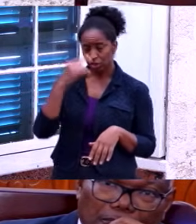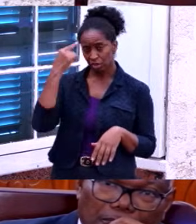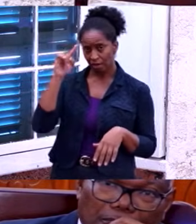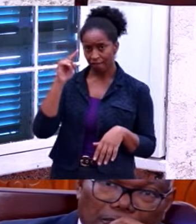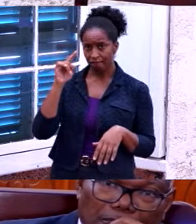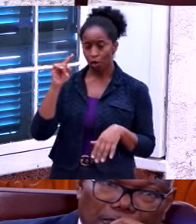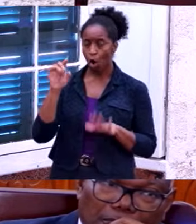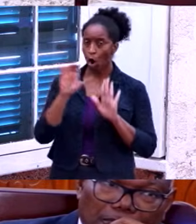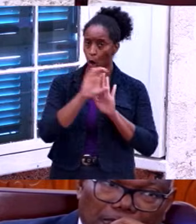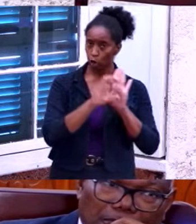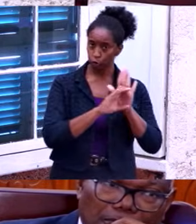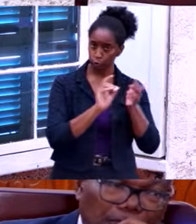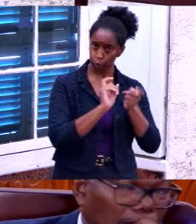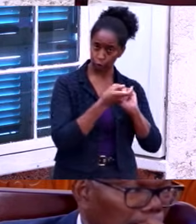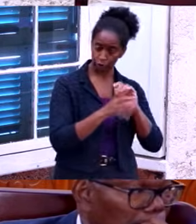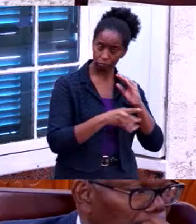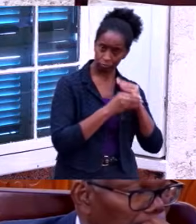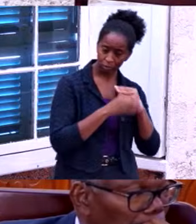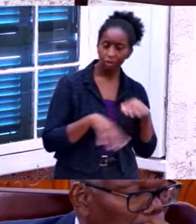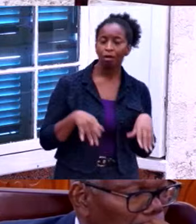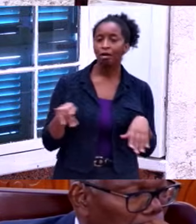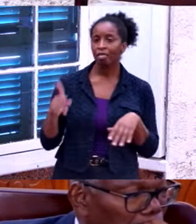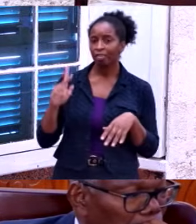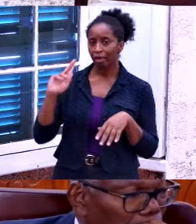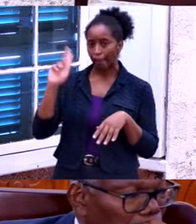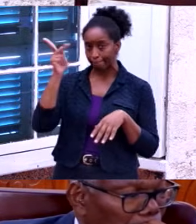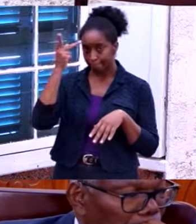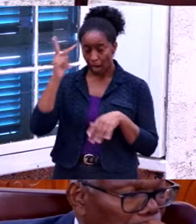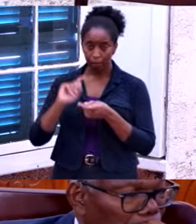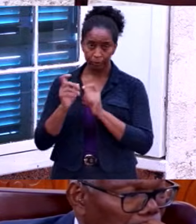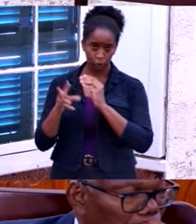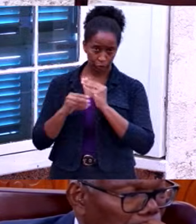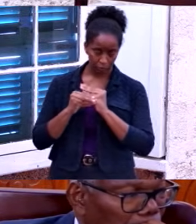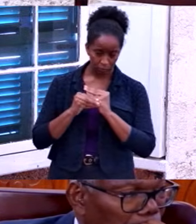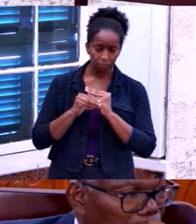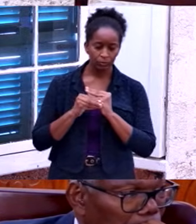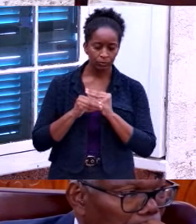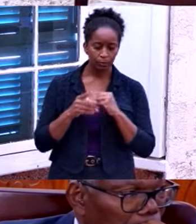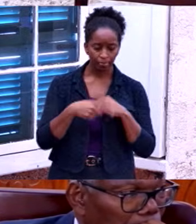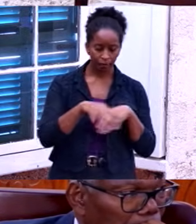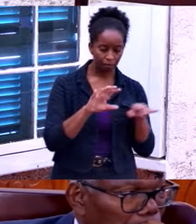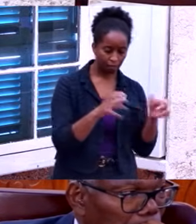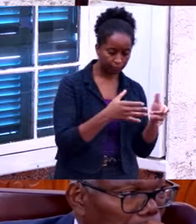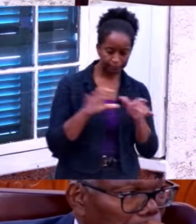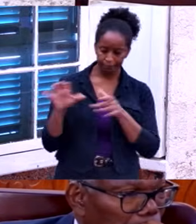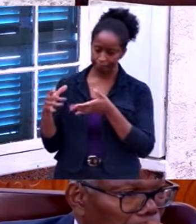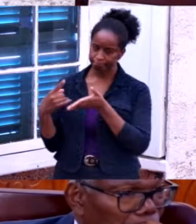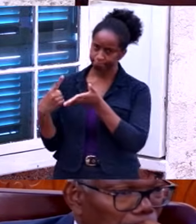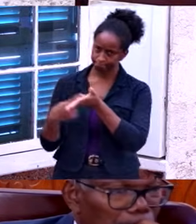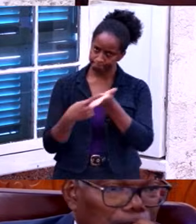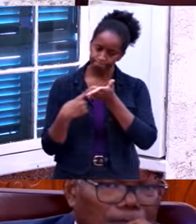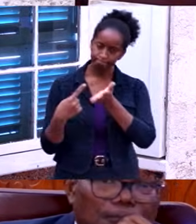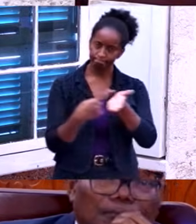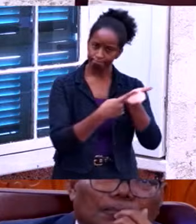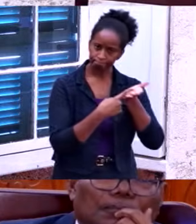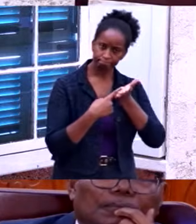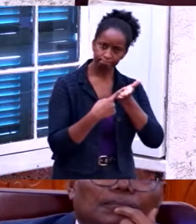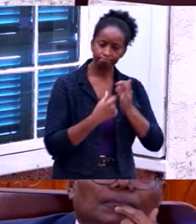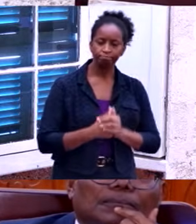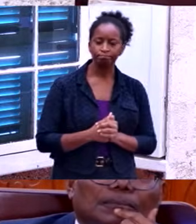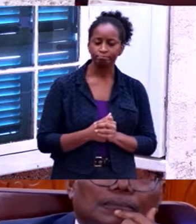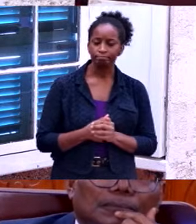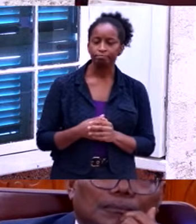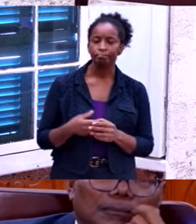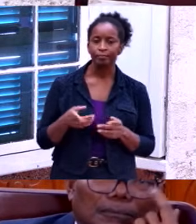that a constitution and a parliament which have served us well to date can now be so